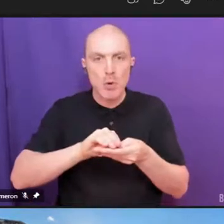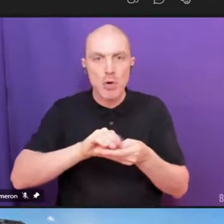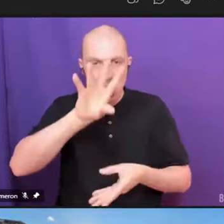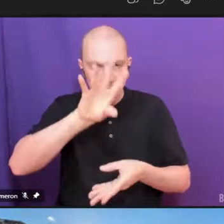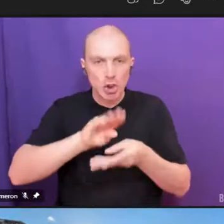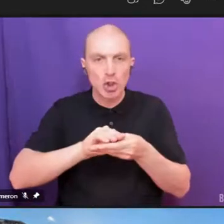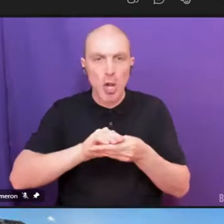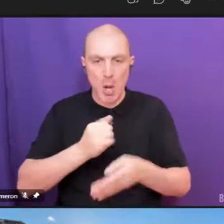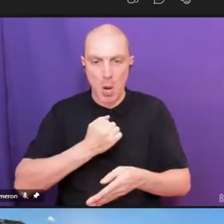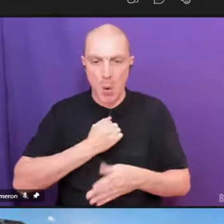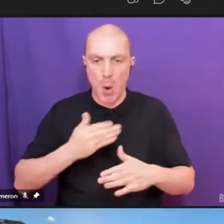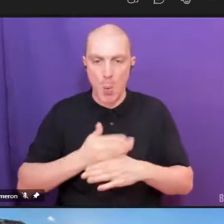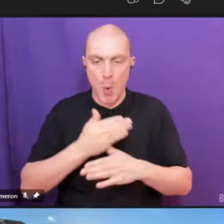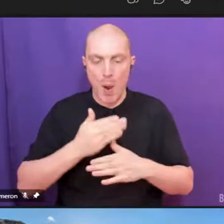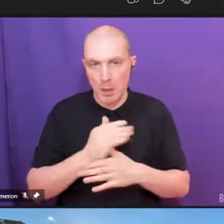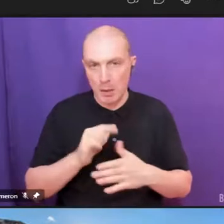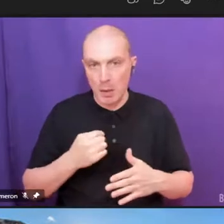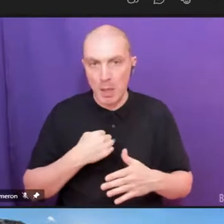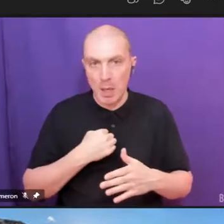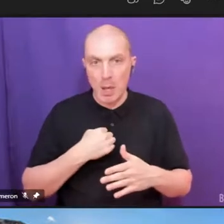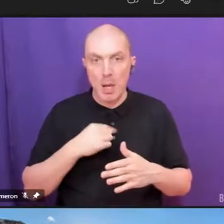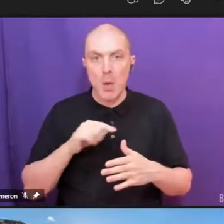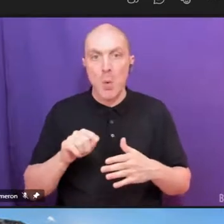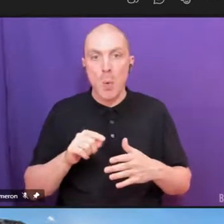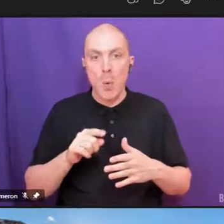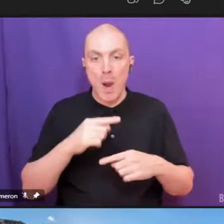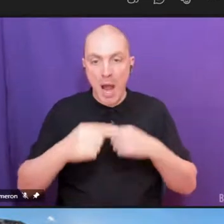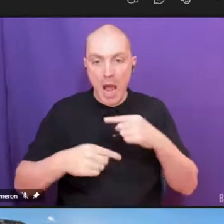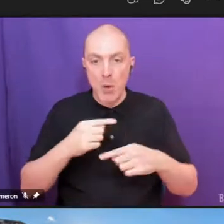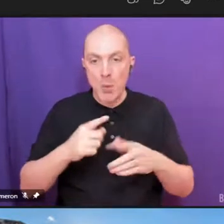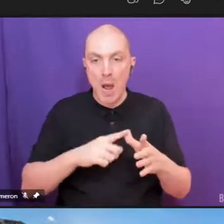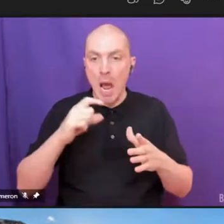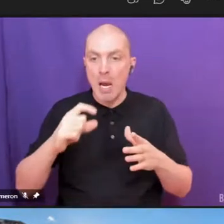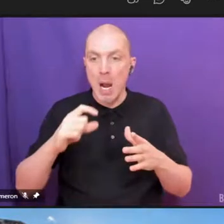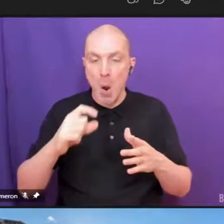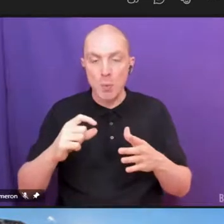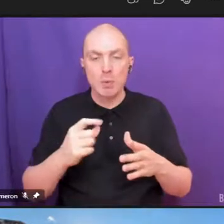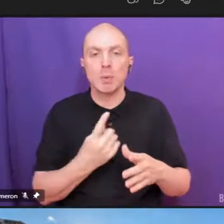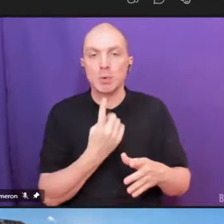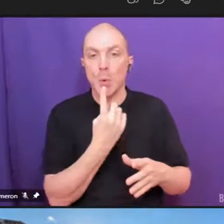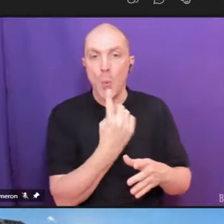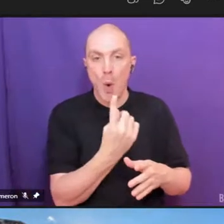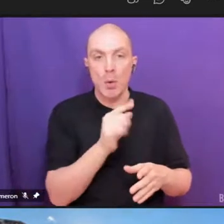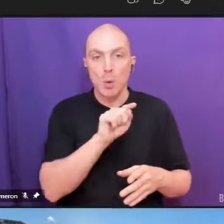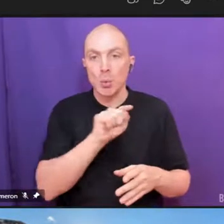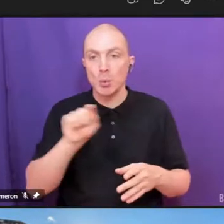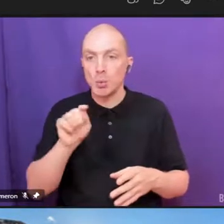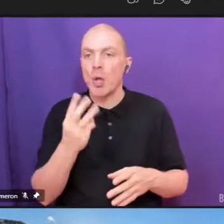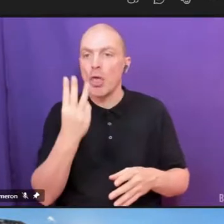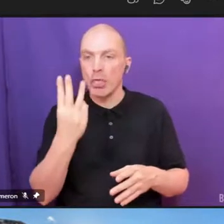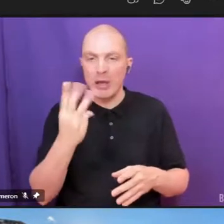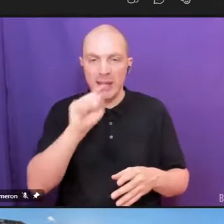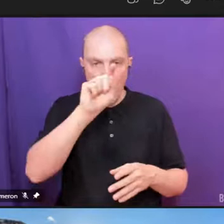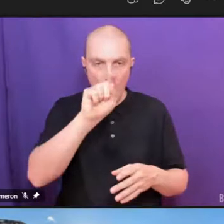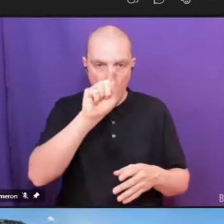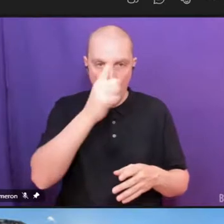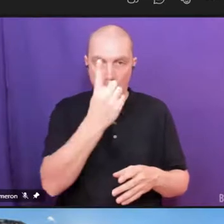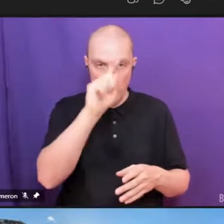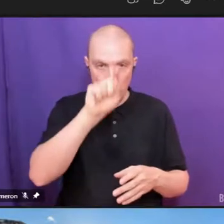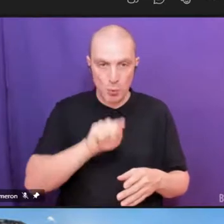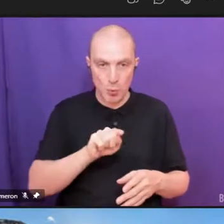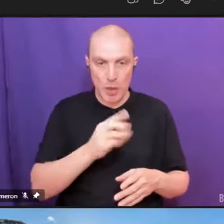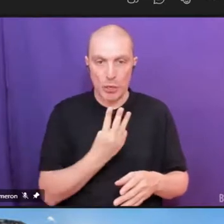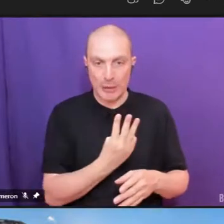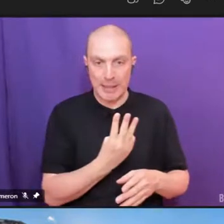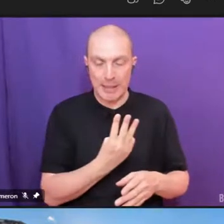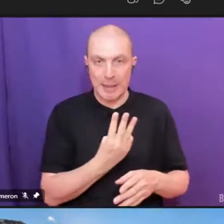in relation to the annual accounts are at numbers 1 to 3. And as mentioned by Fiona, at points 1 and